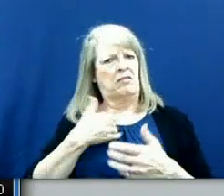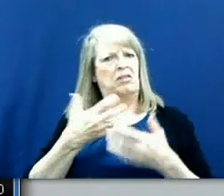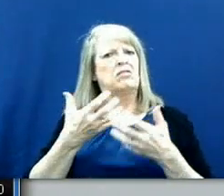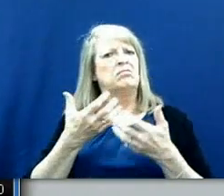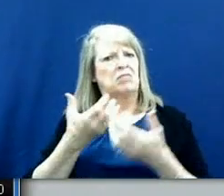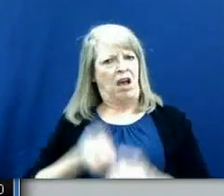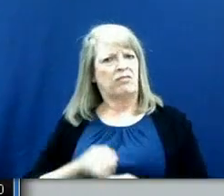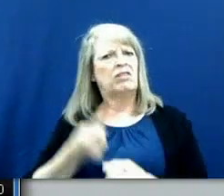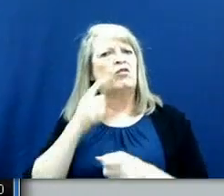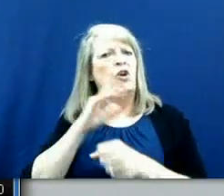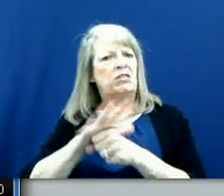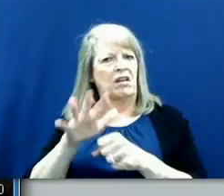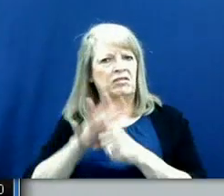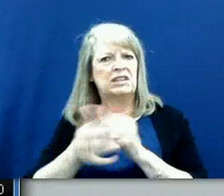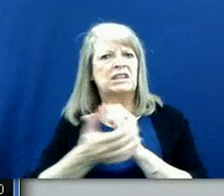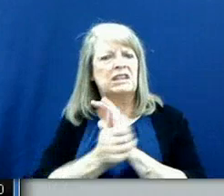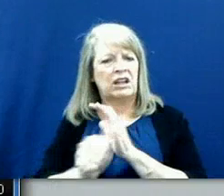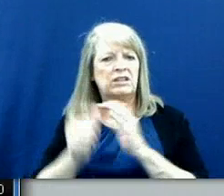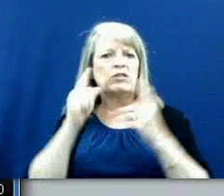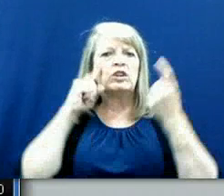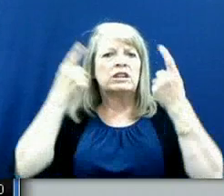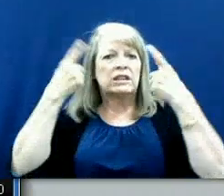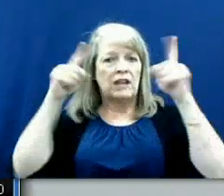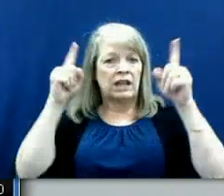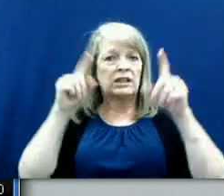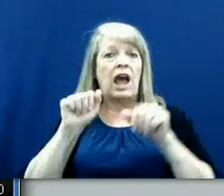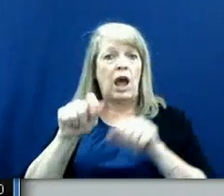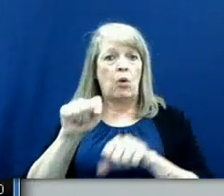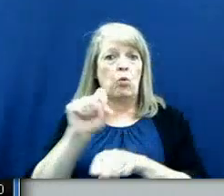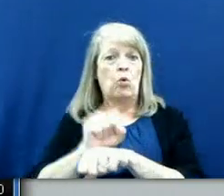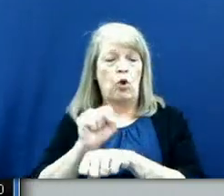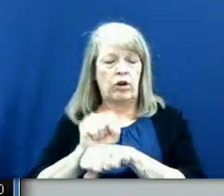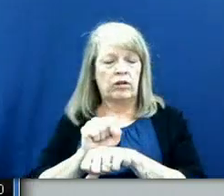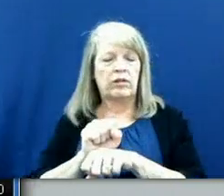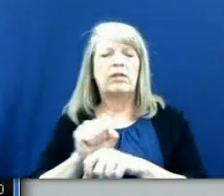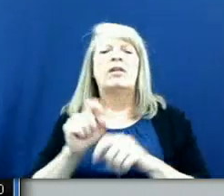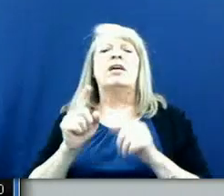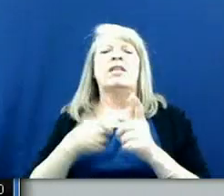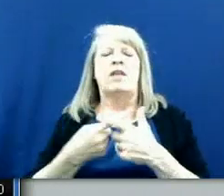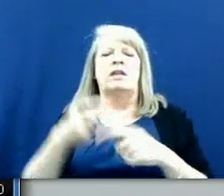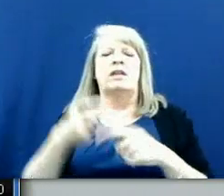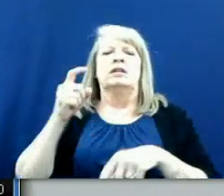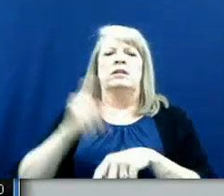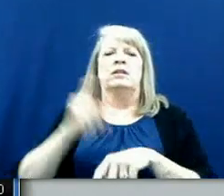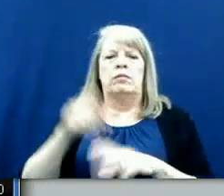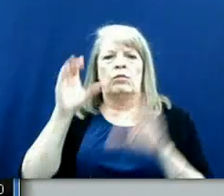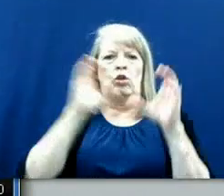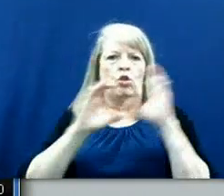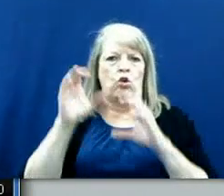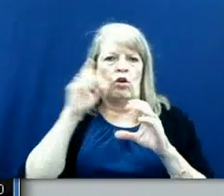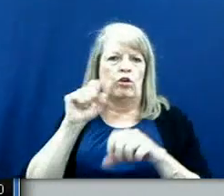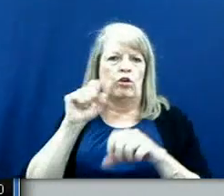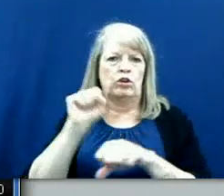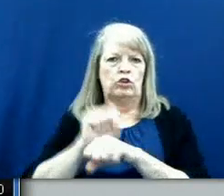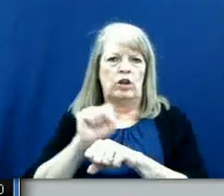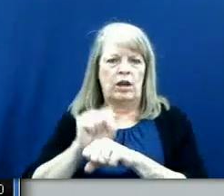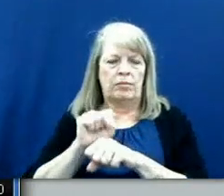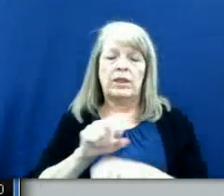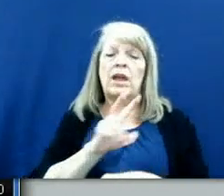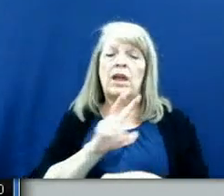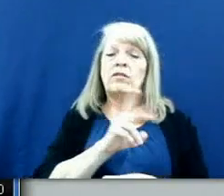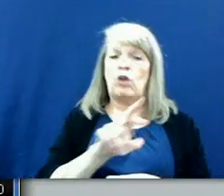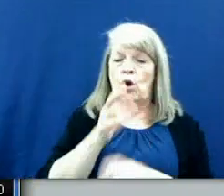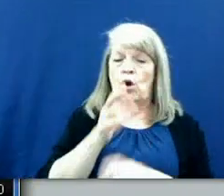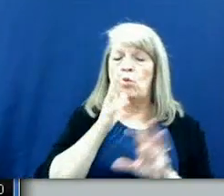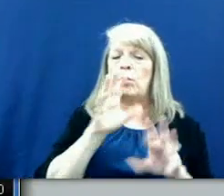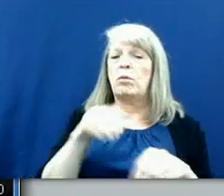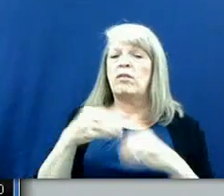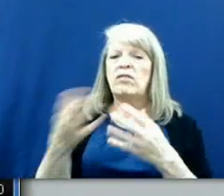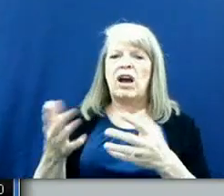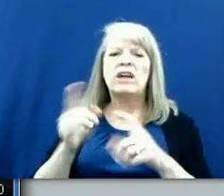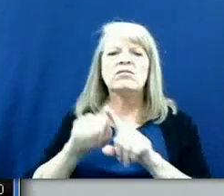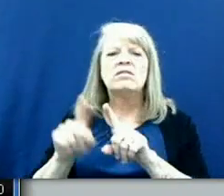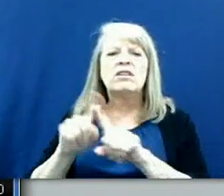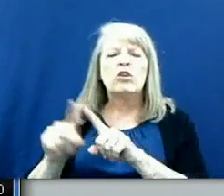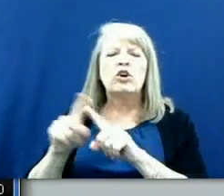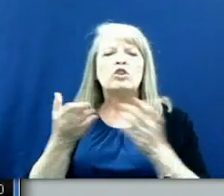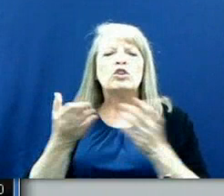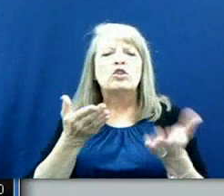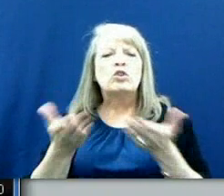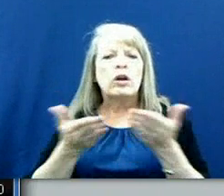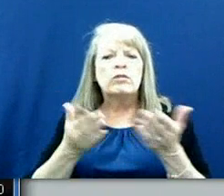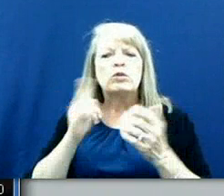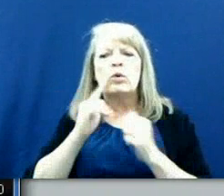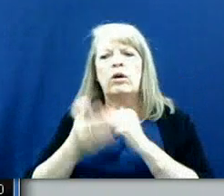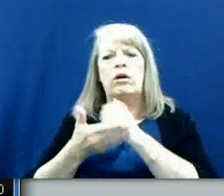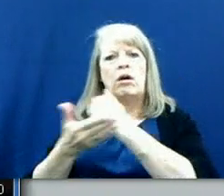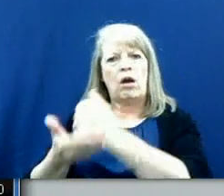succeed in the workplace, they begin the process of looking for a job. Vocational rehab provides various services to